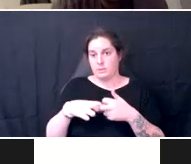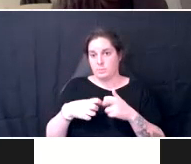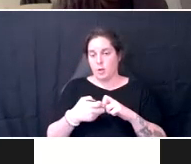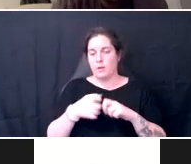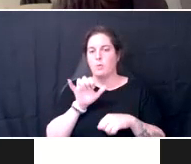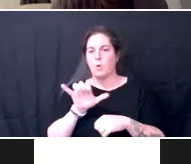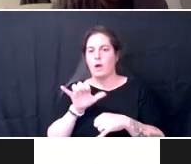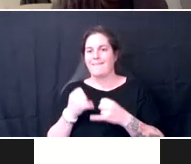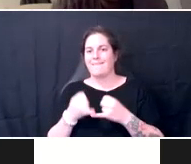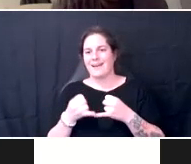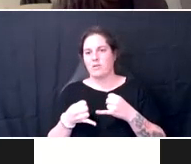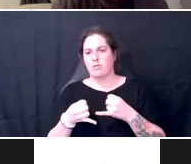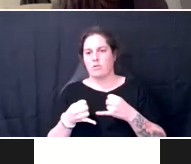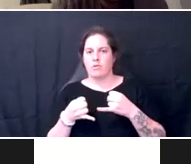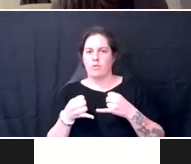equals